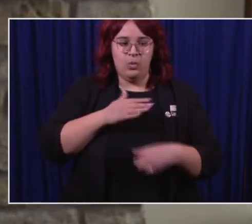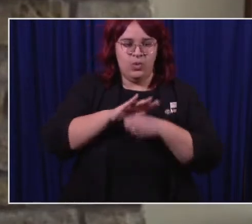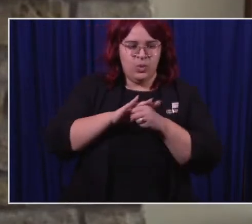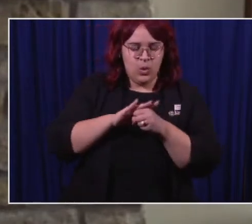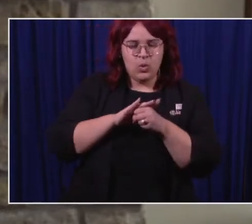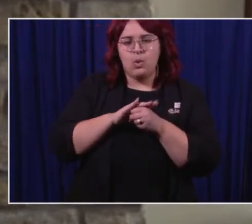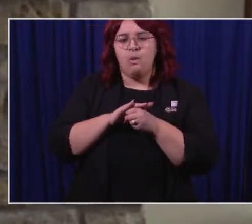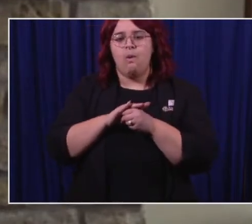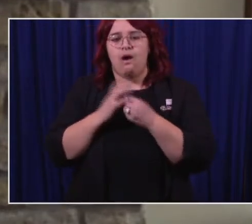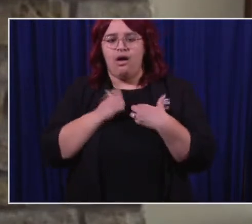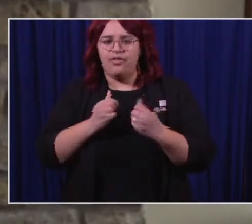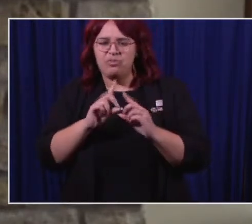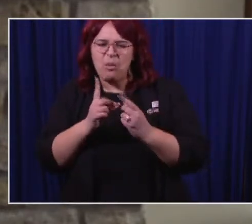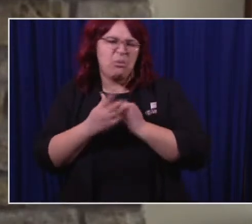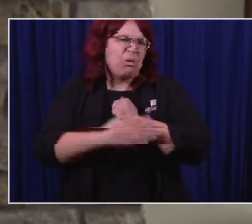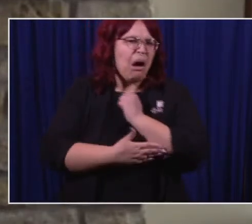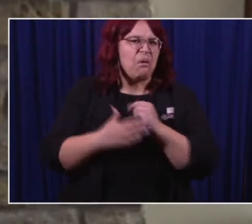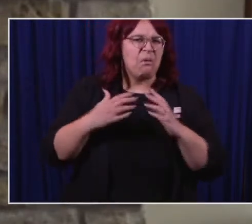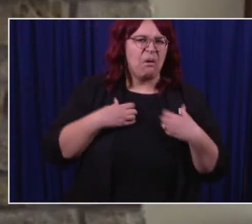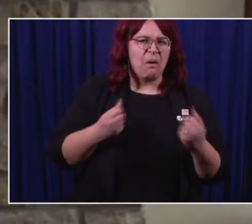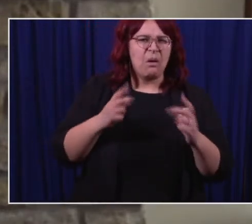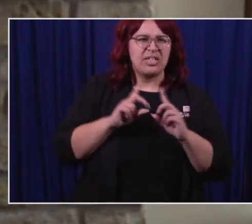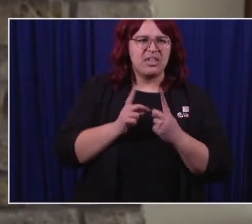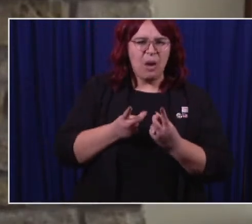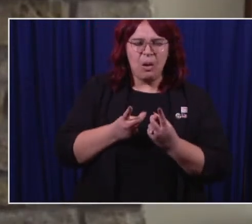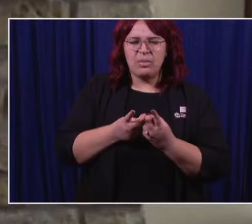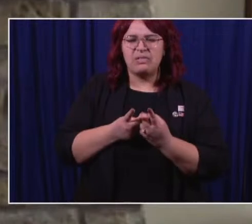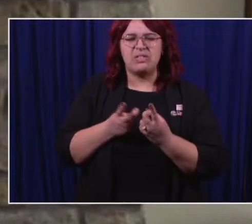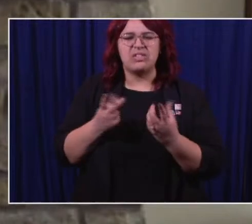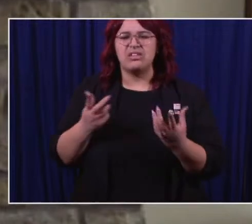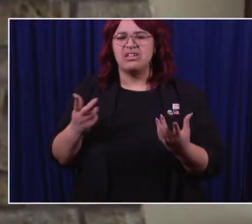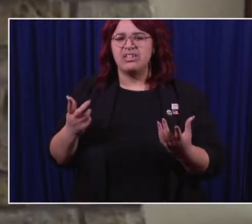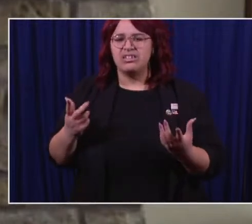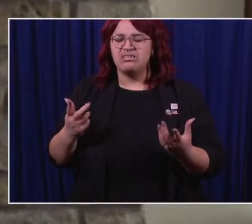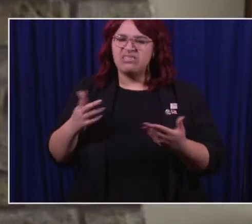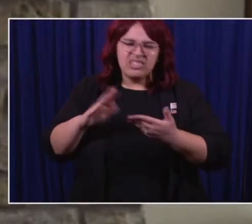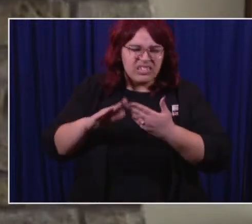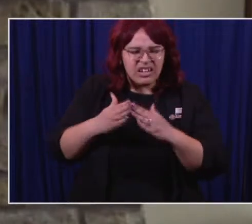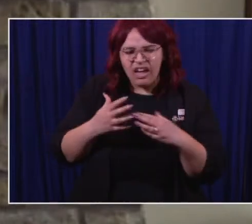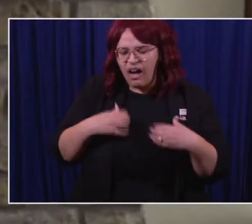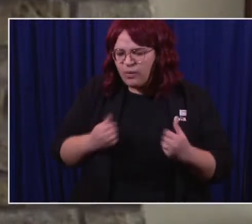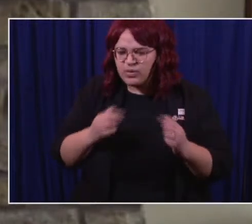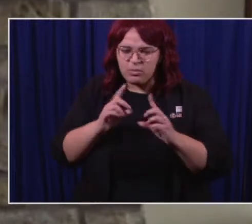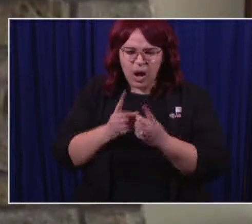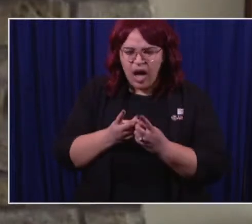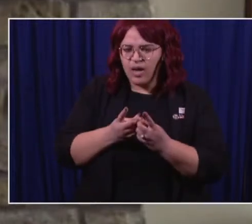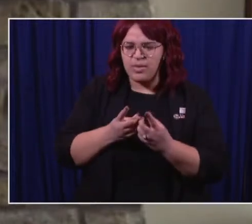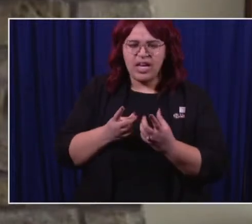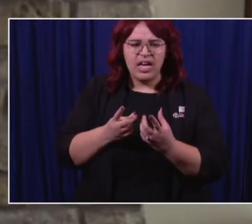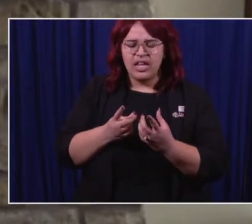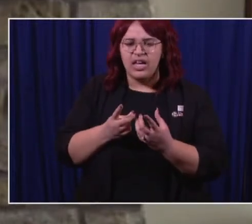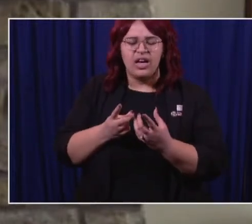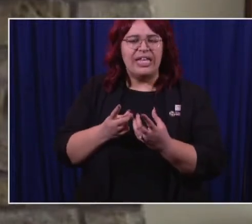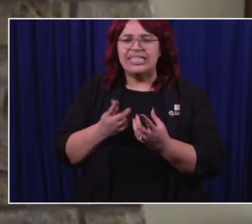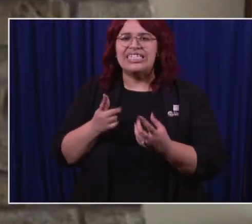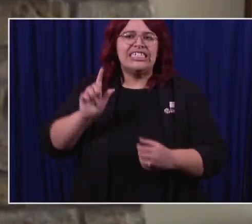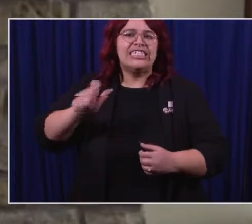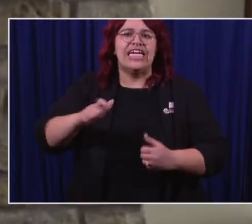health department, or our municipal health department, or city health department, that we can target these